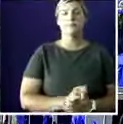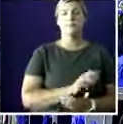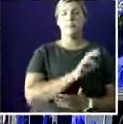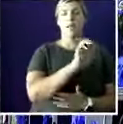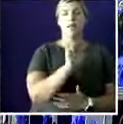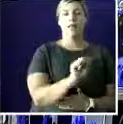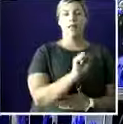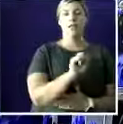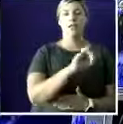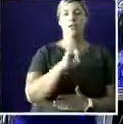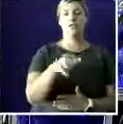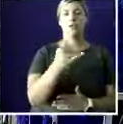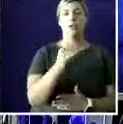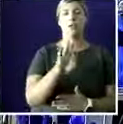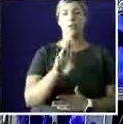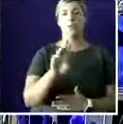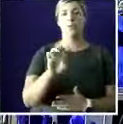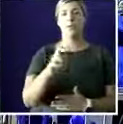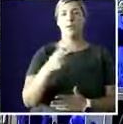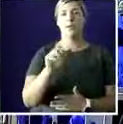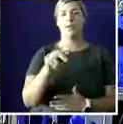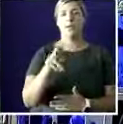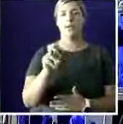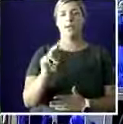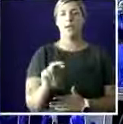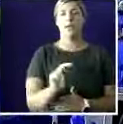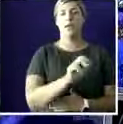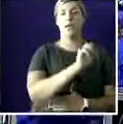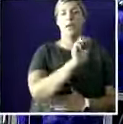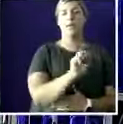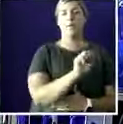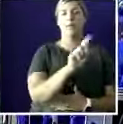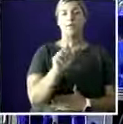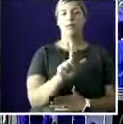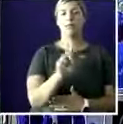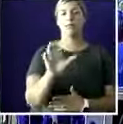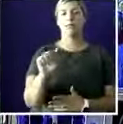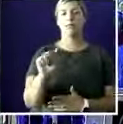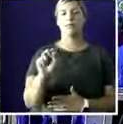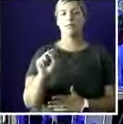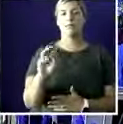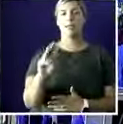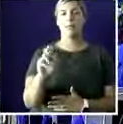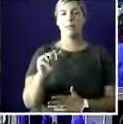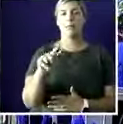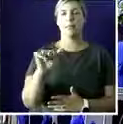Aaliyah Jordan Buchanan. Amber Lynn Sandlin.